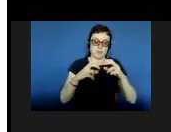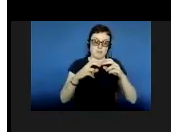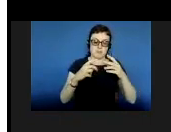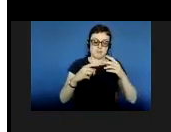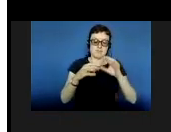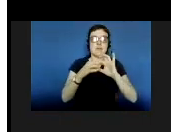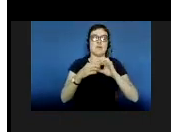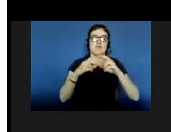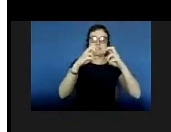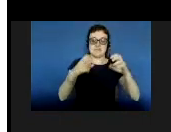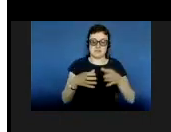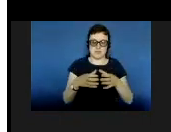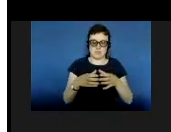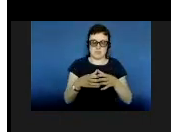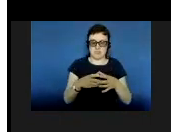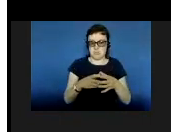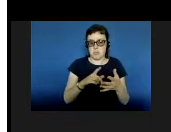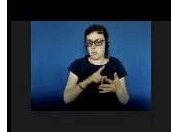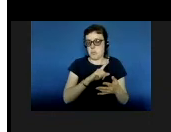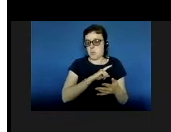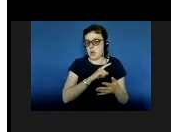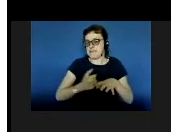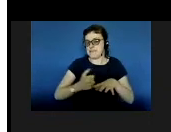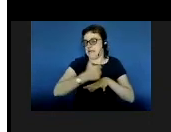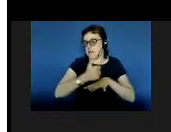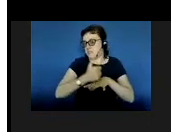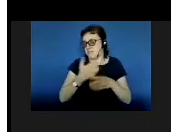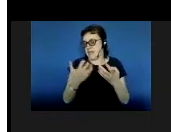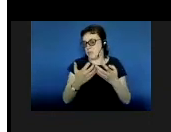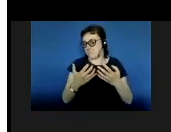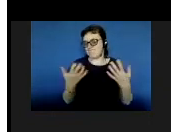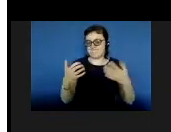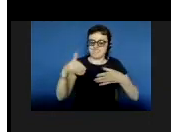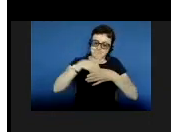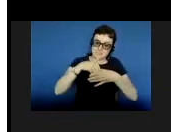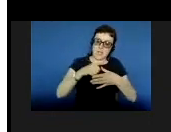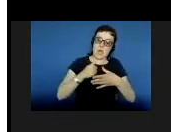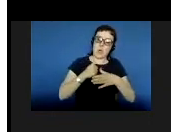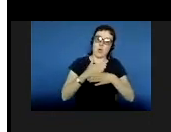from in terms of the work that Outside In have been doing over the last few years,